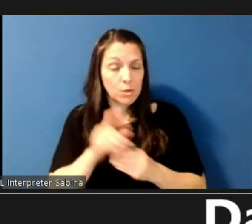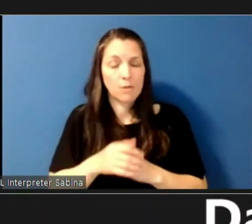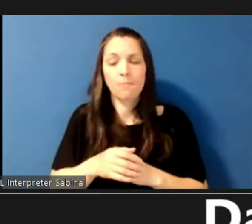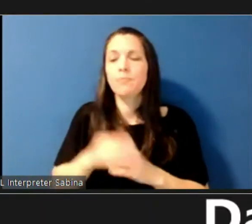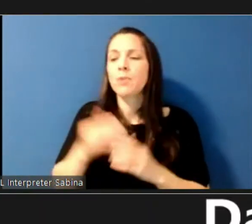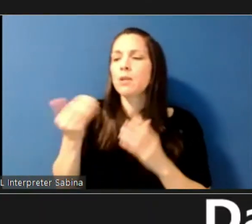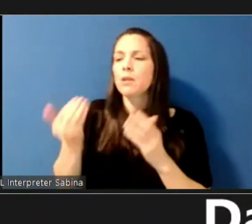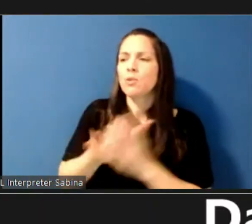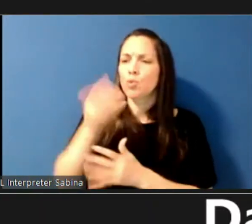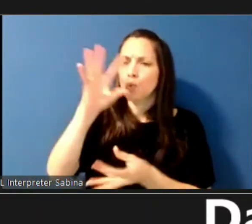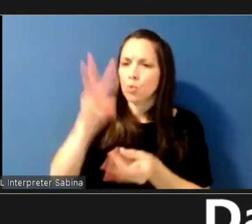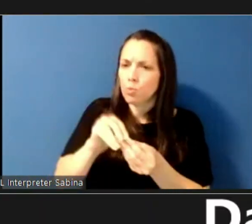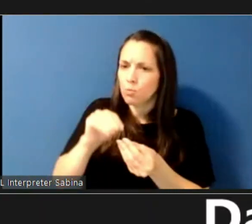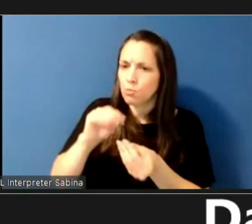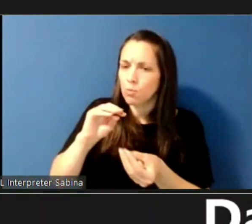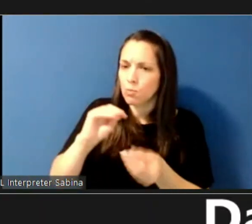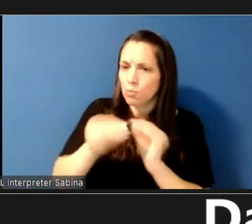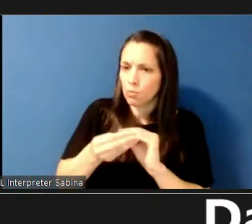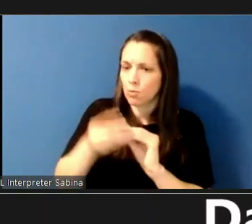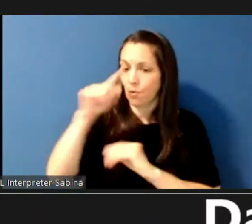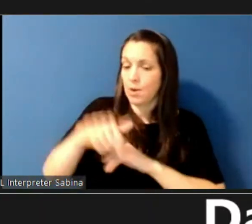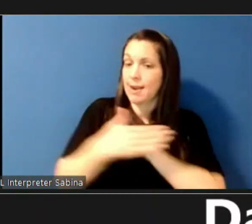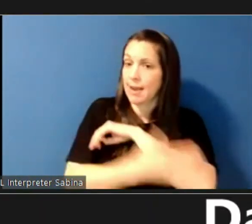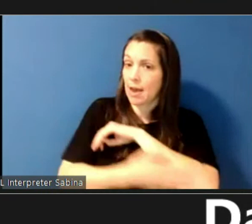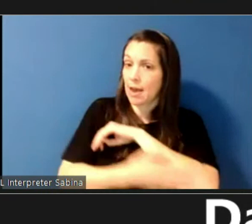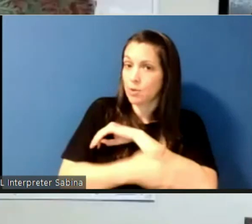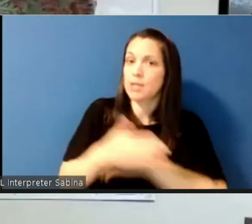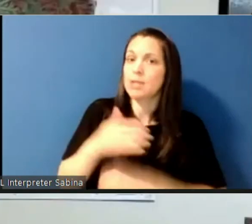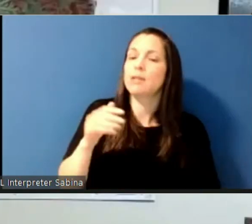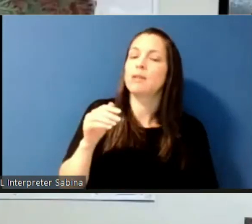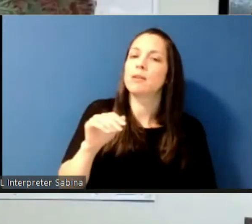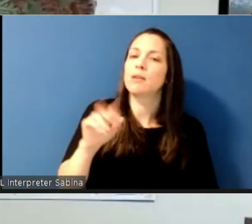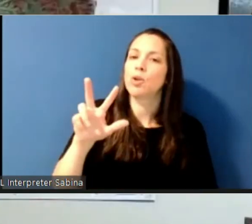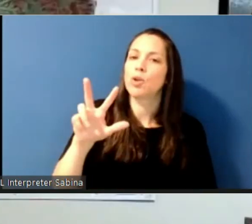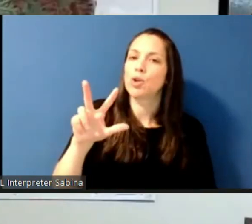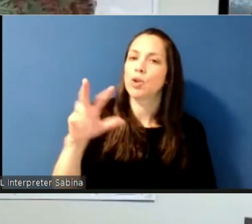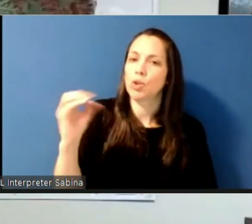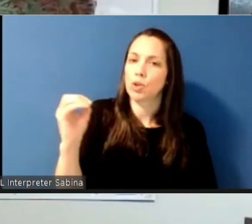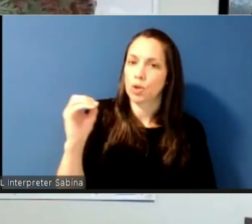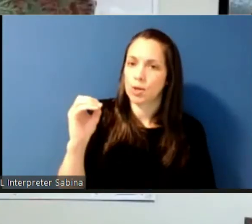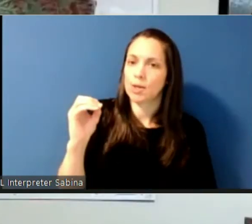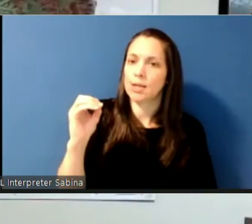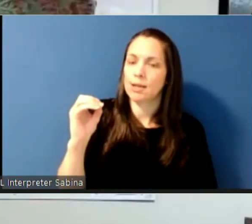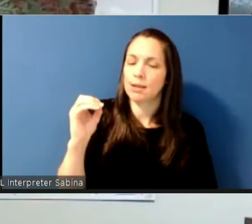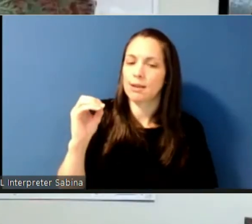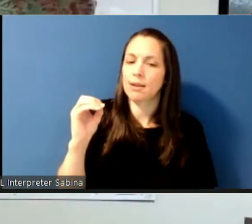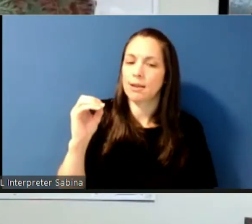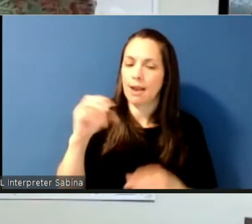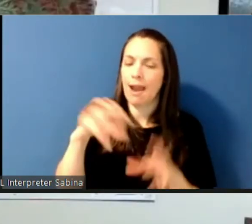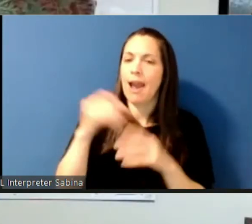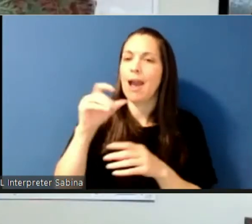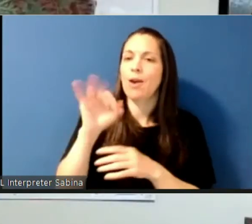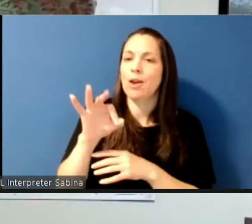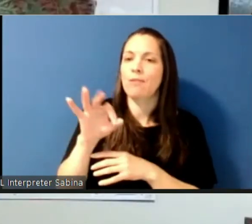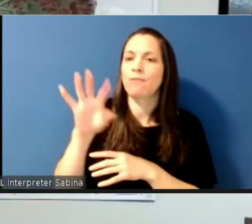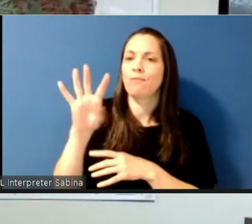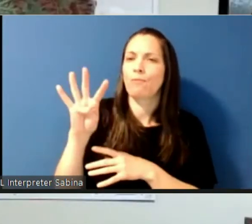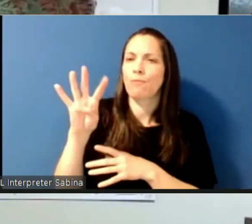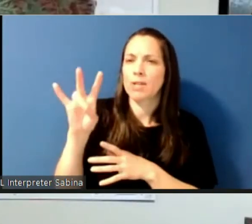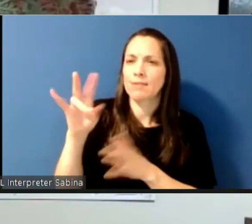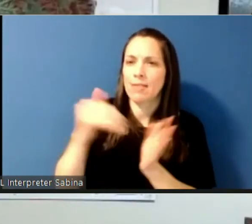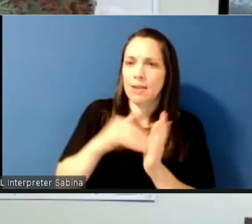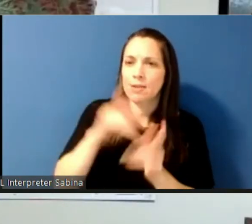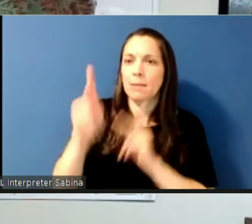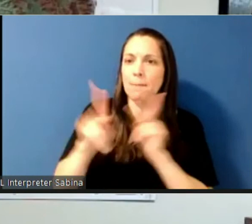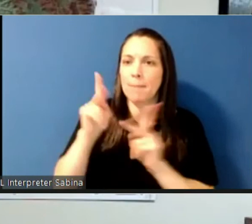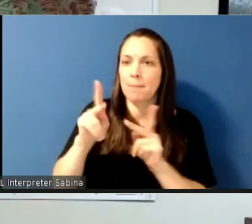our county is we've had 30 out of 47,000 people who have been